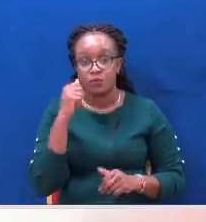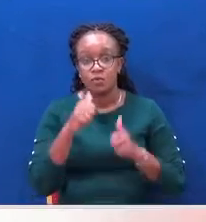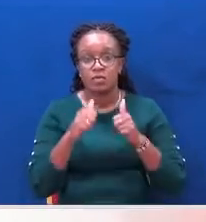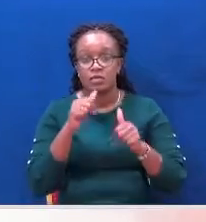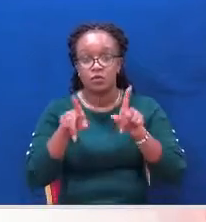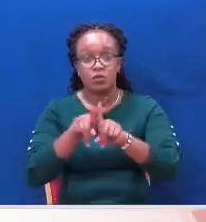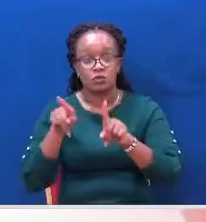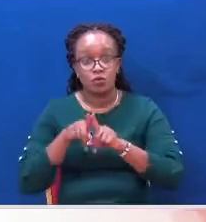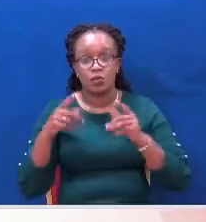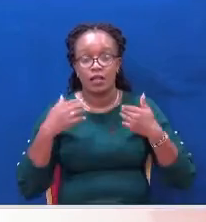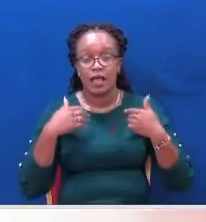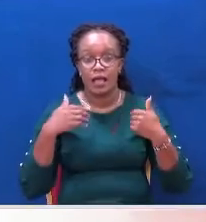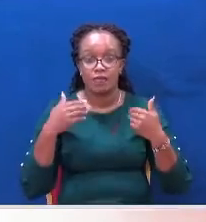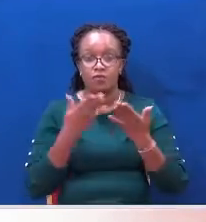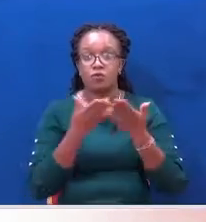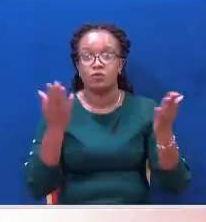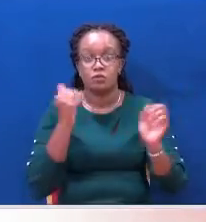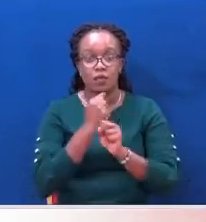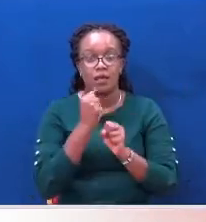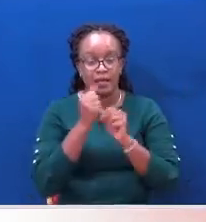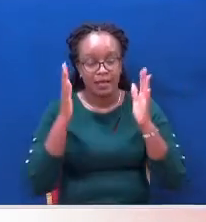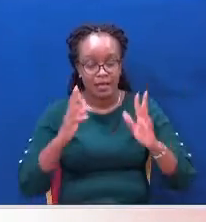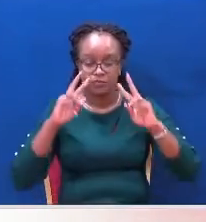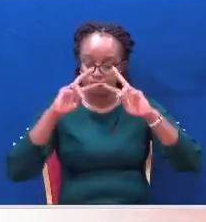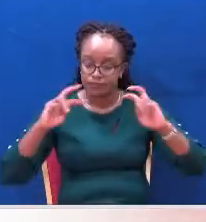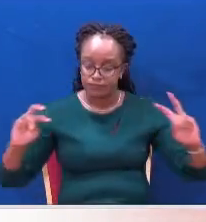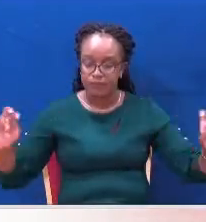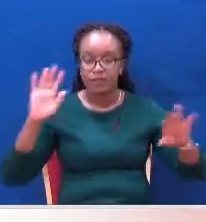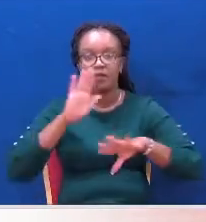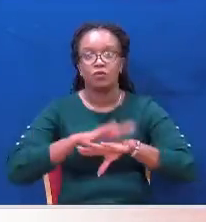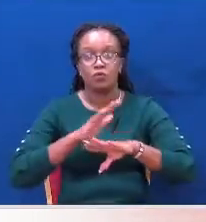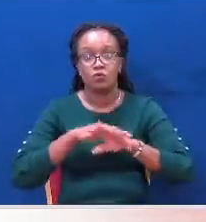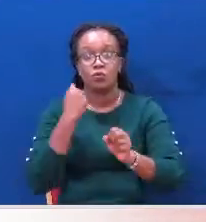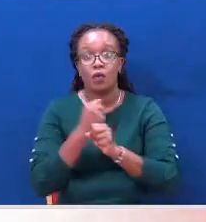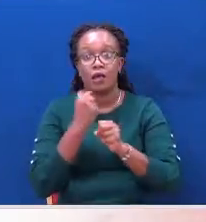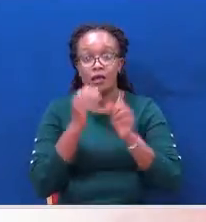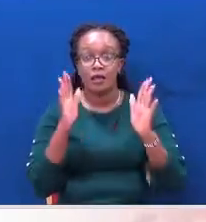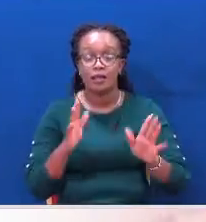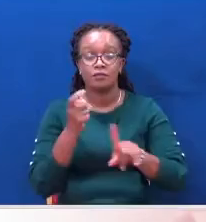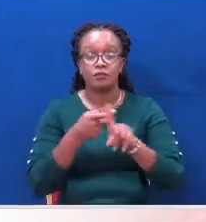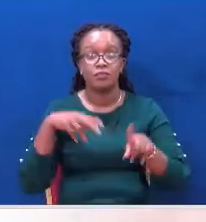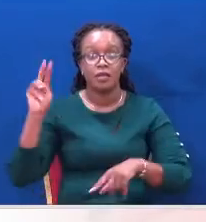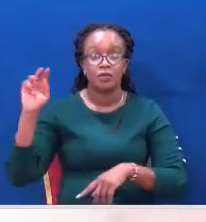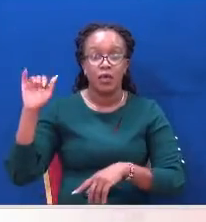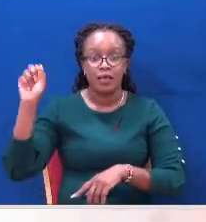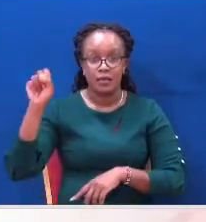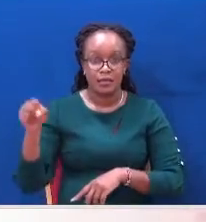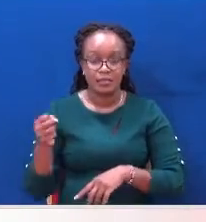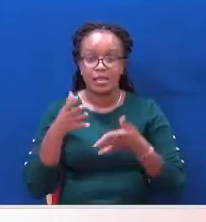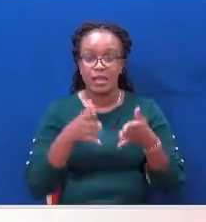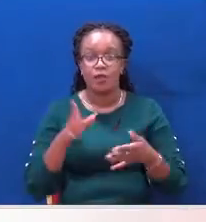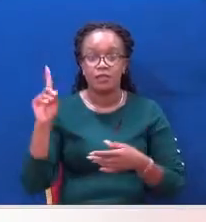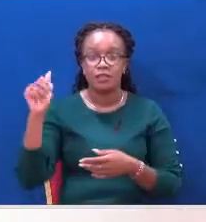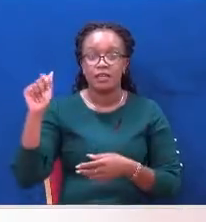prospective employers to access potential employees from a large pool of NYS graduates. The NYS data poll that